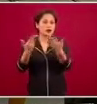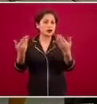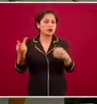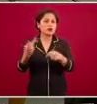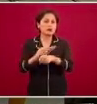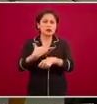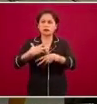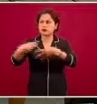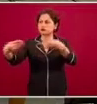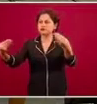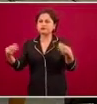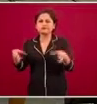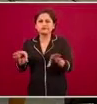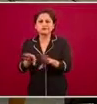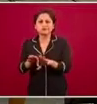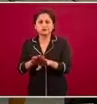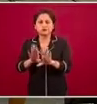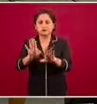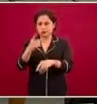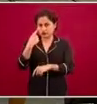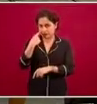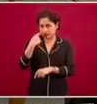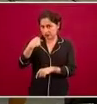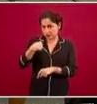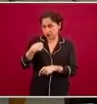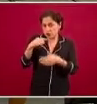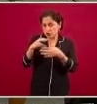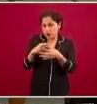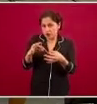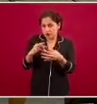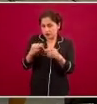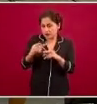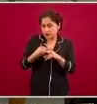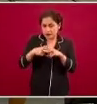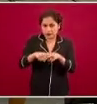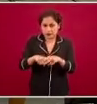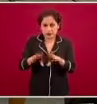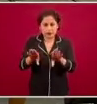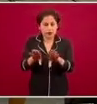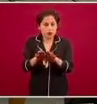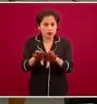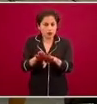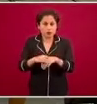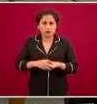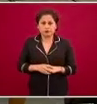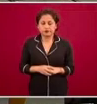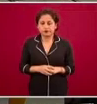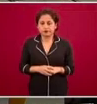some complementary information for you to get a better grasp of the pandemic.